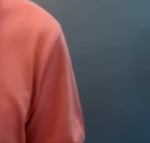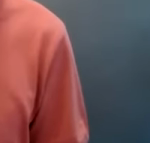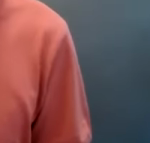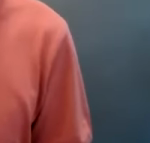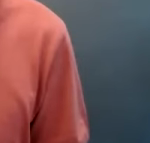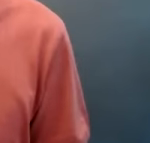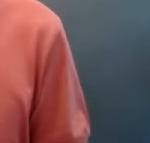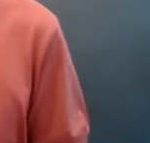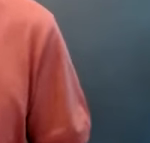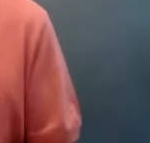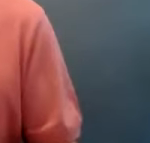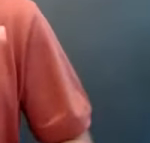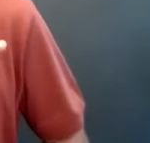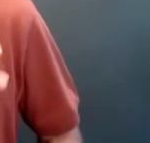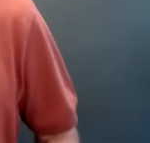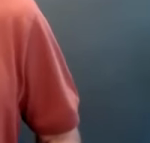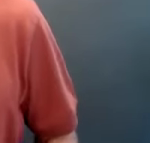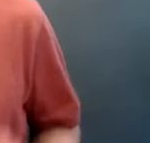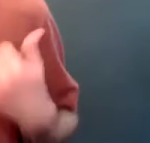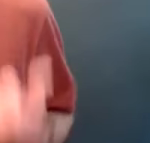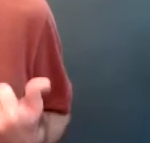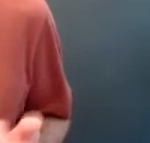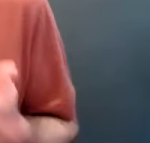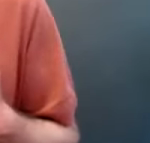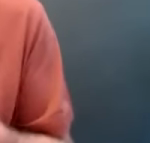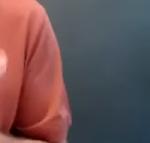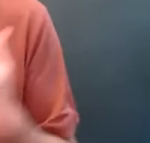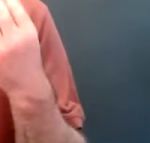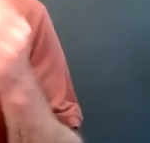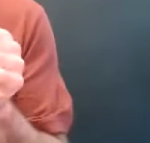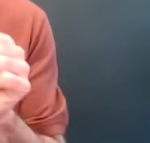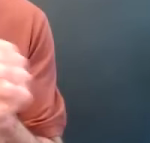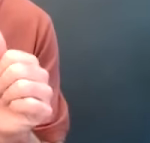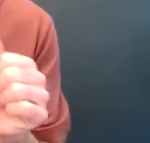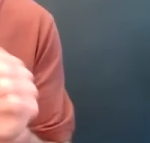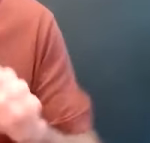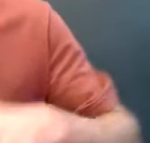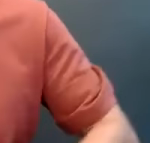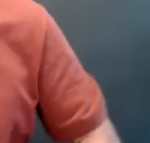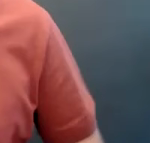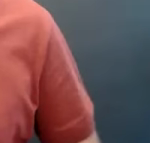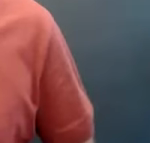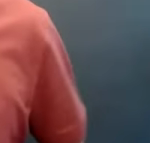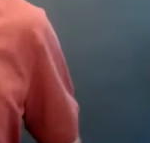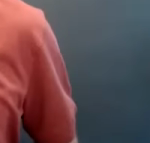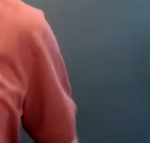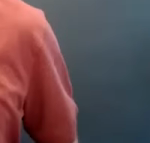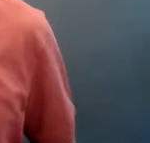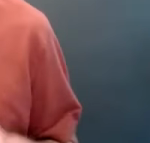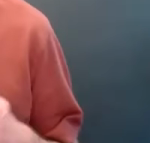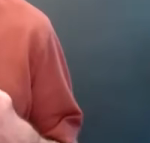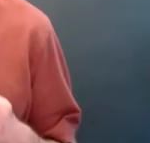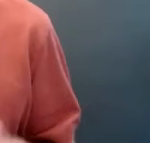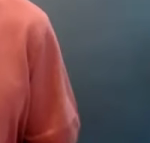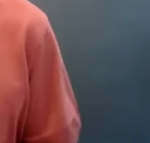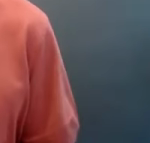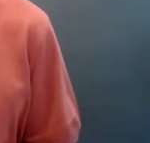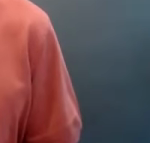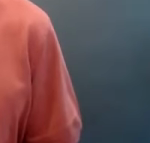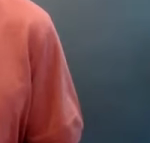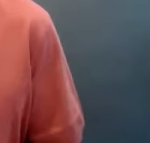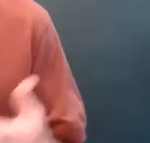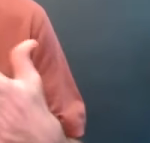Canadian affirmation on the impacts of ageism, and particularly when it comes to the insidious presence of ageism in healthcare, it's